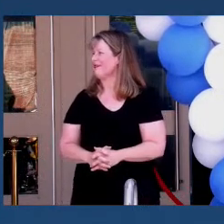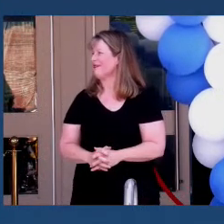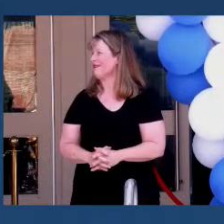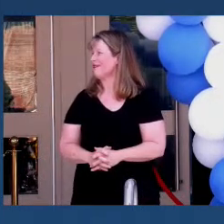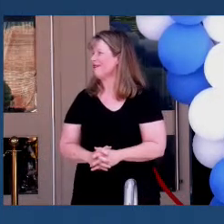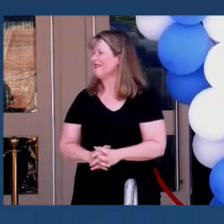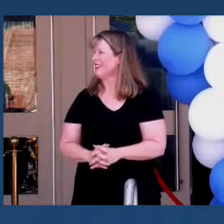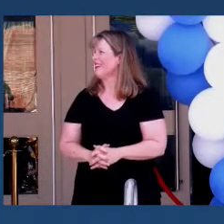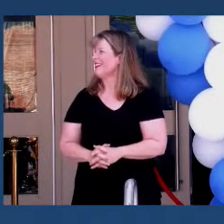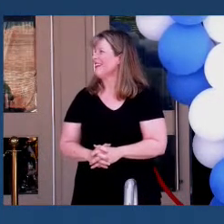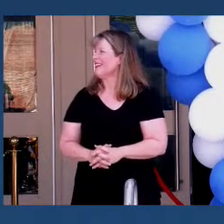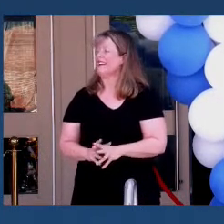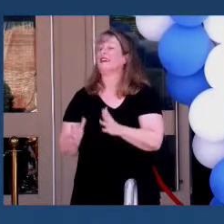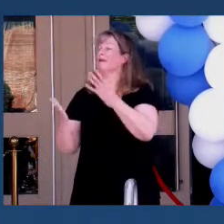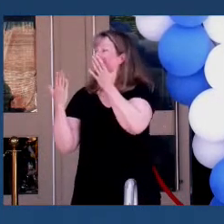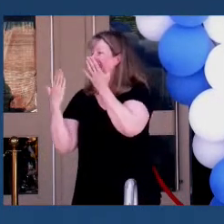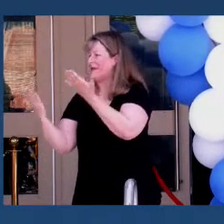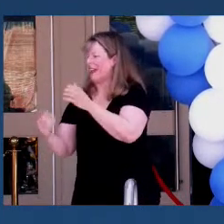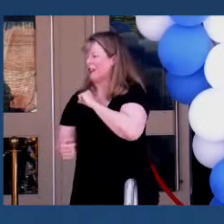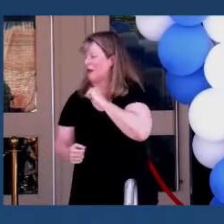All right. Thank you, Senator Coons.